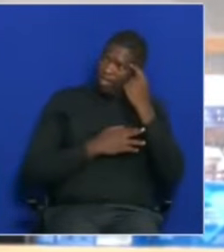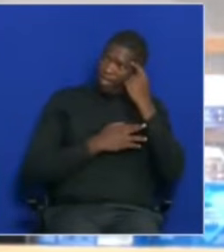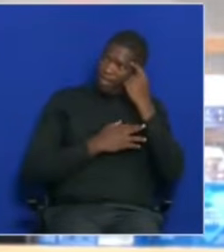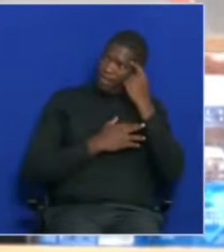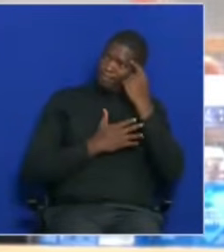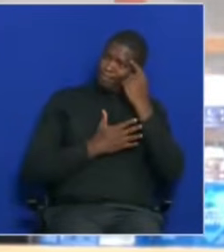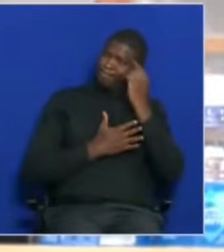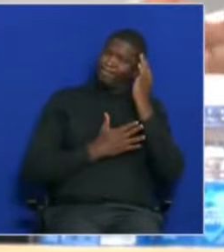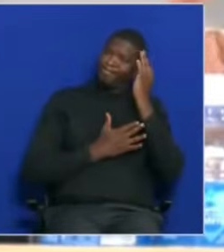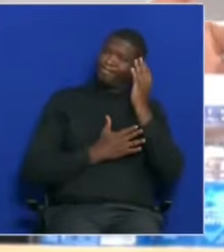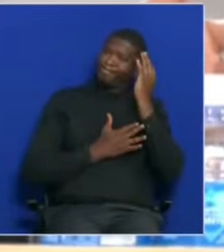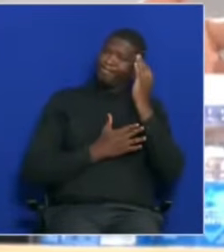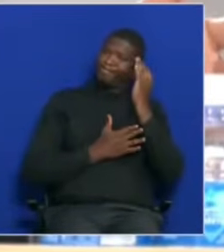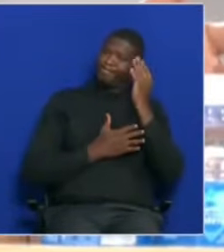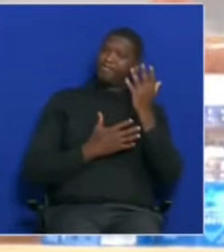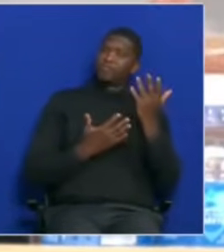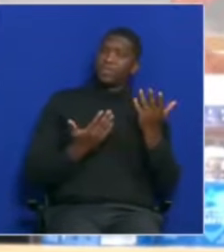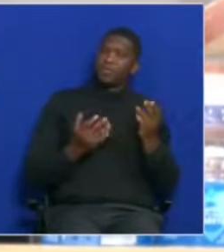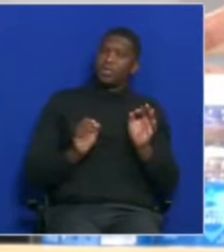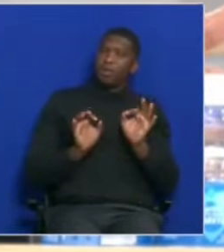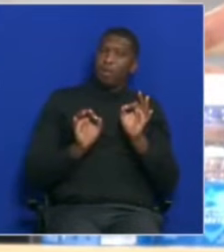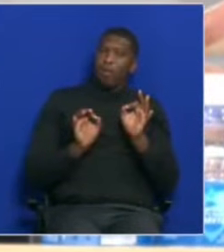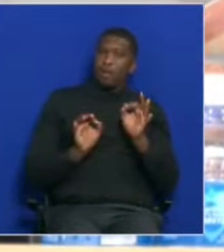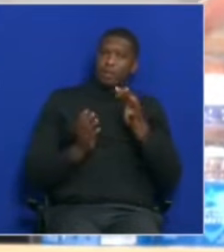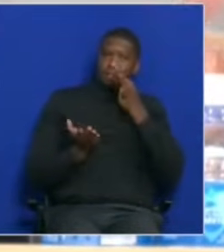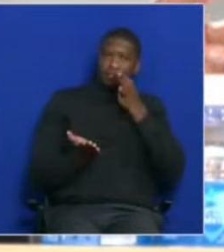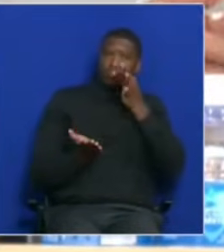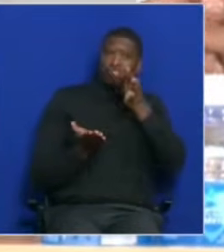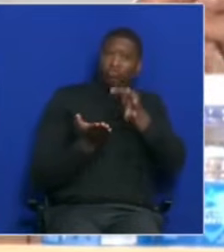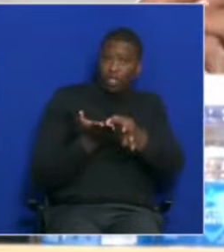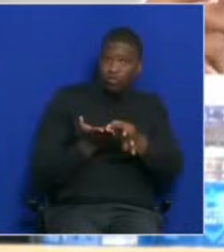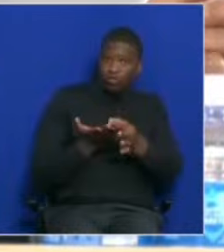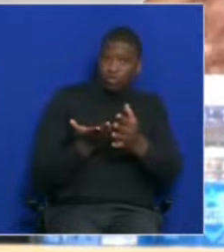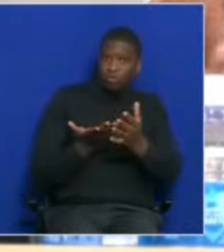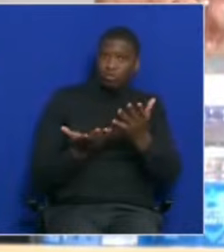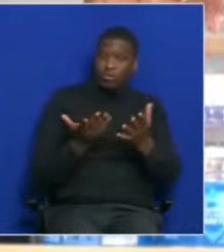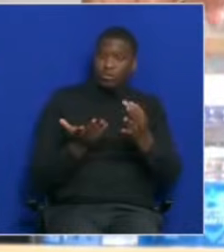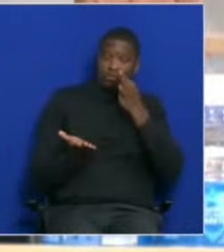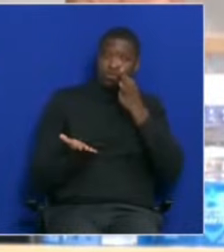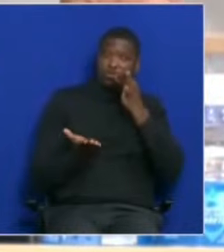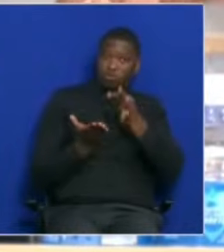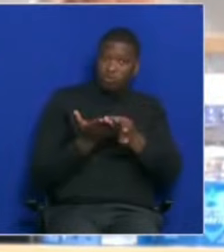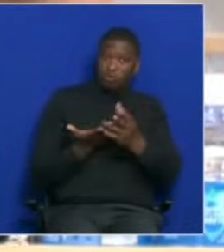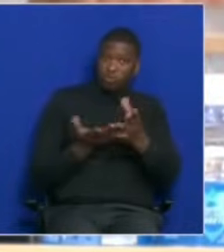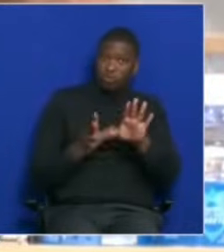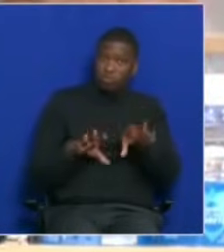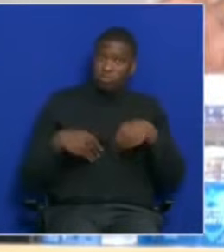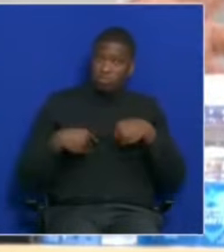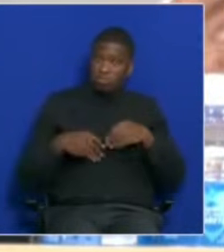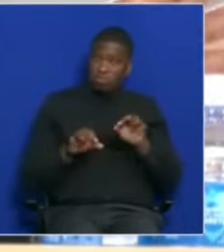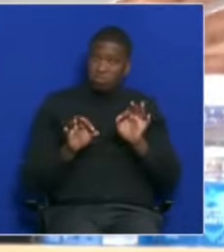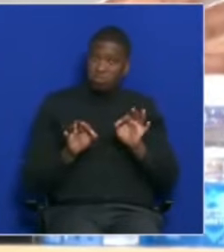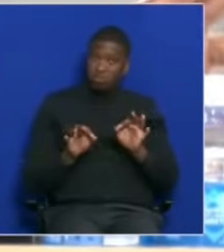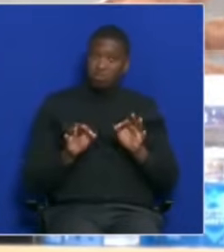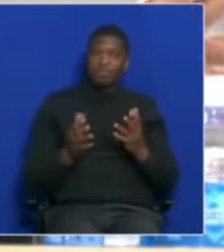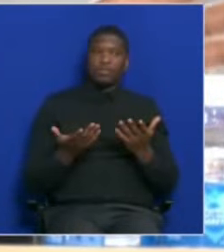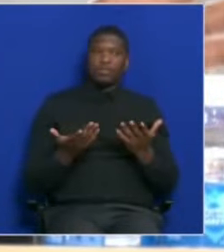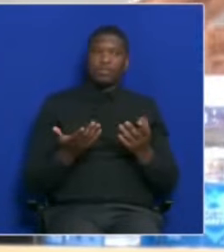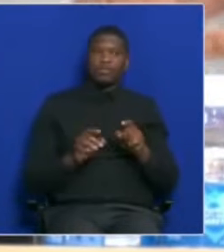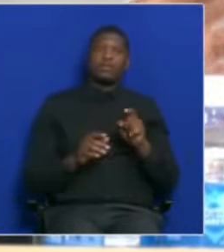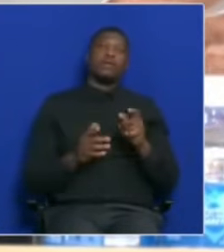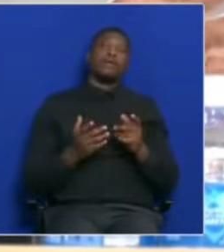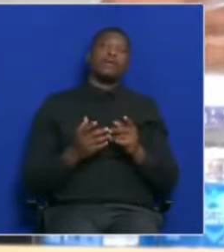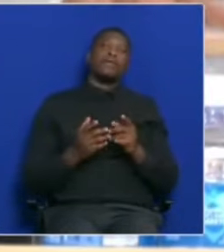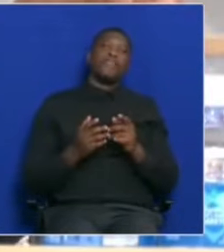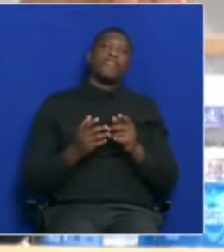as an appropriate suggestion that I put to you that the system, the structure has to